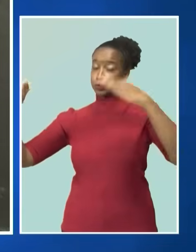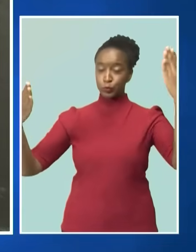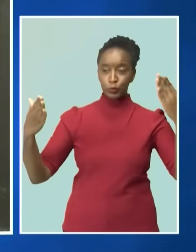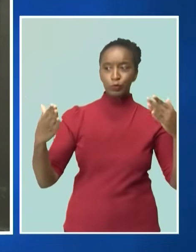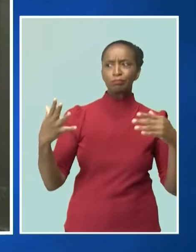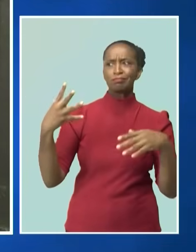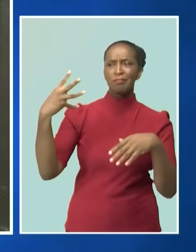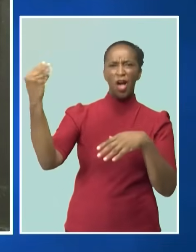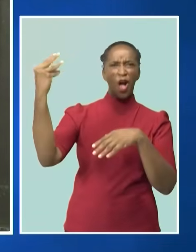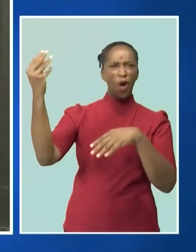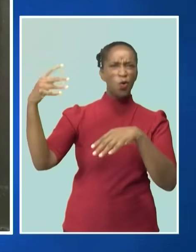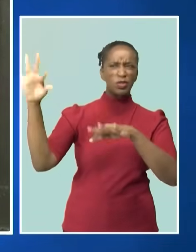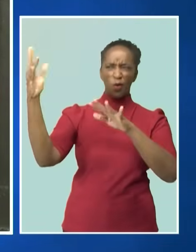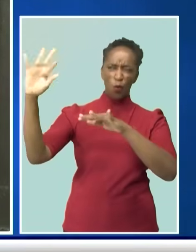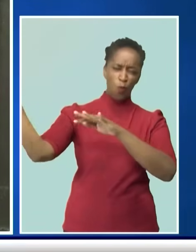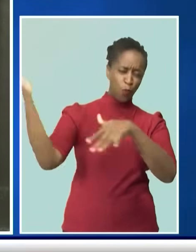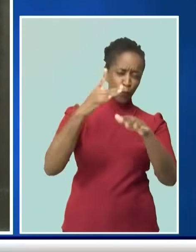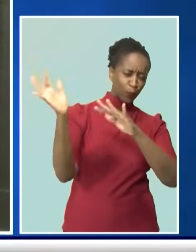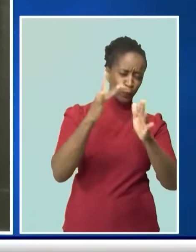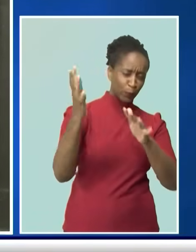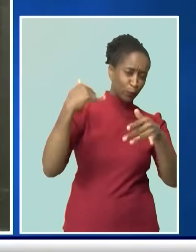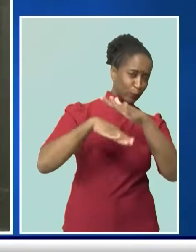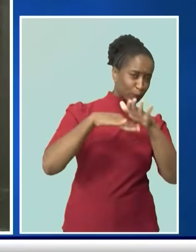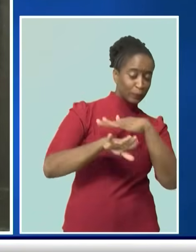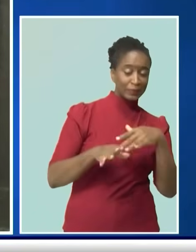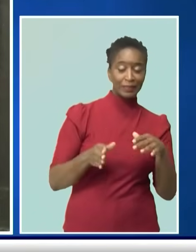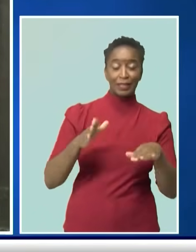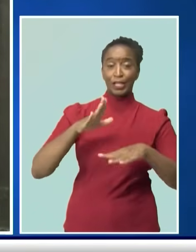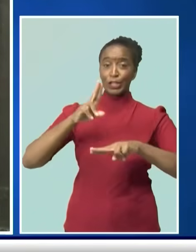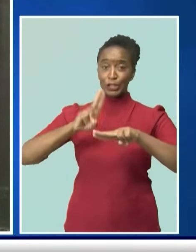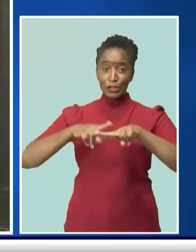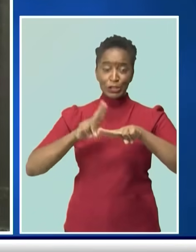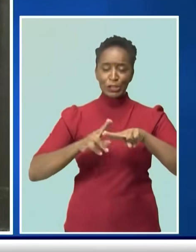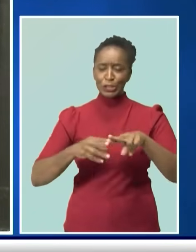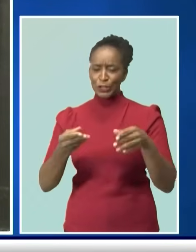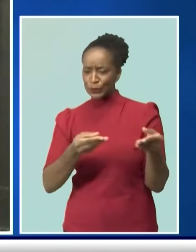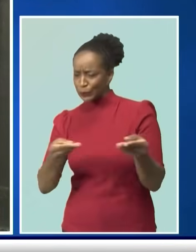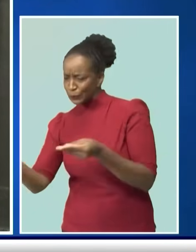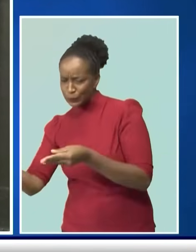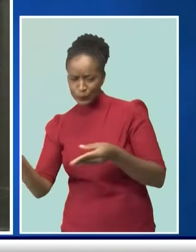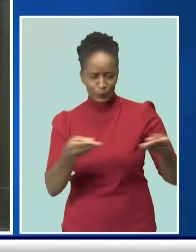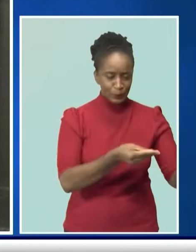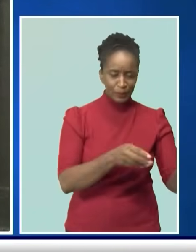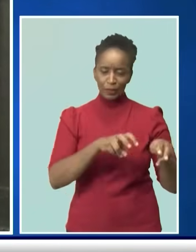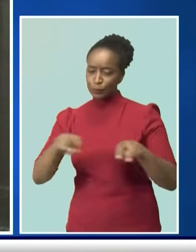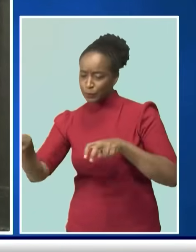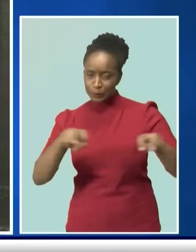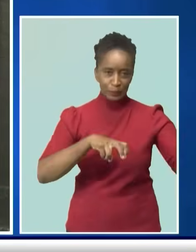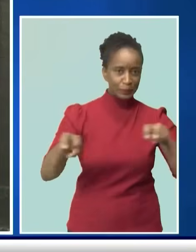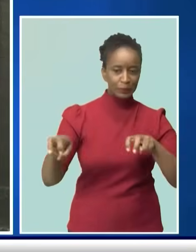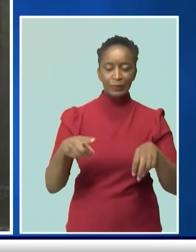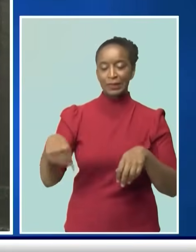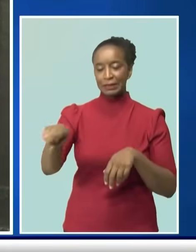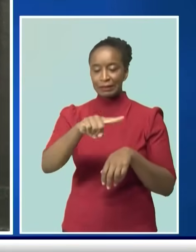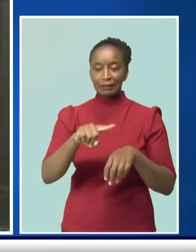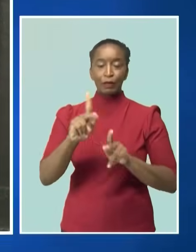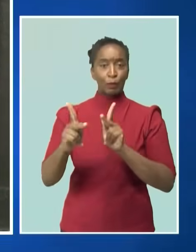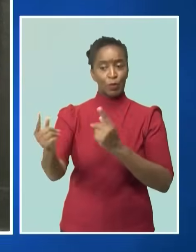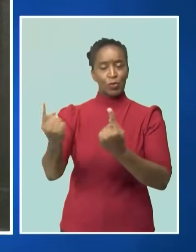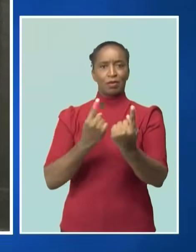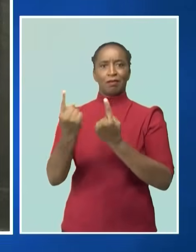we were busy moving the chairs up and down and feeding the people who were staying by us.